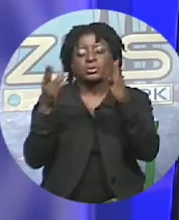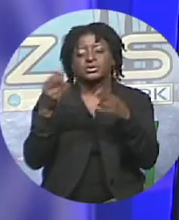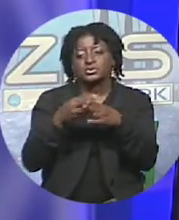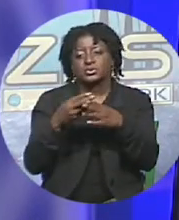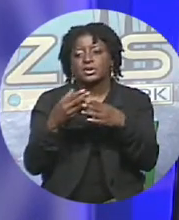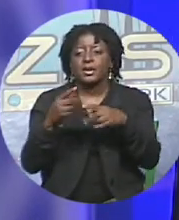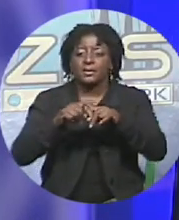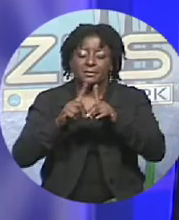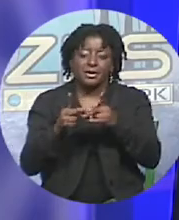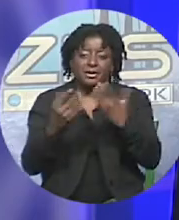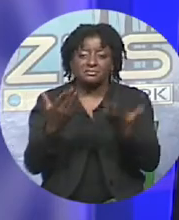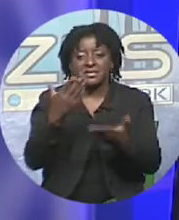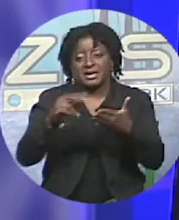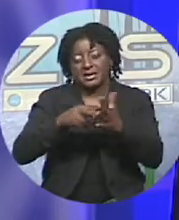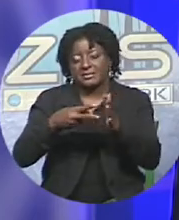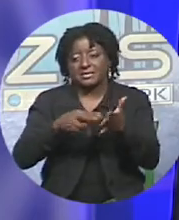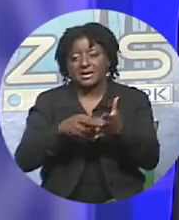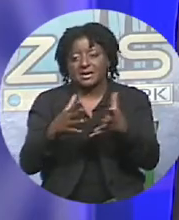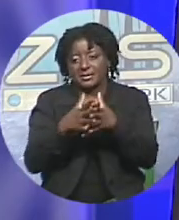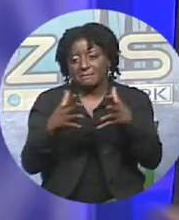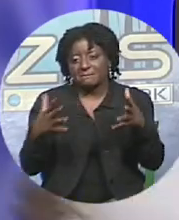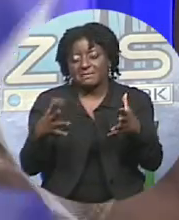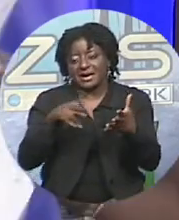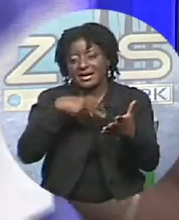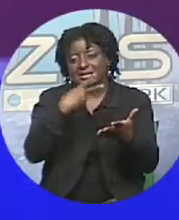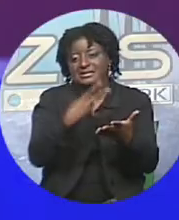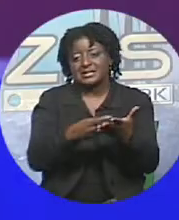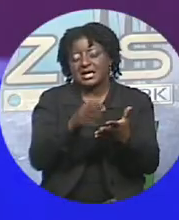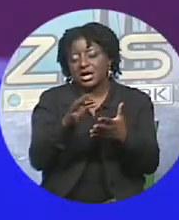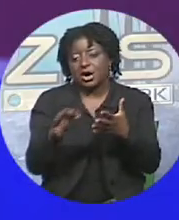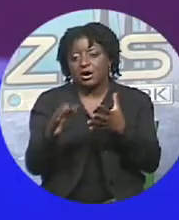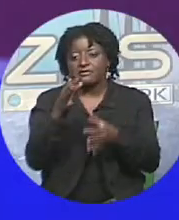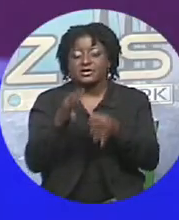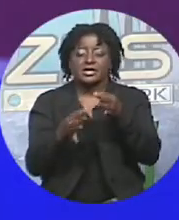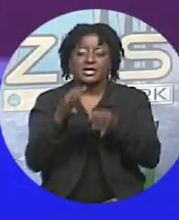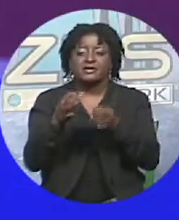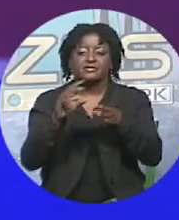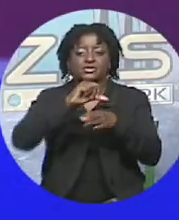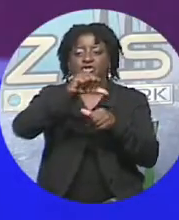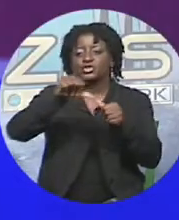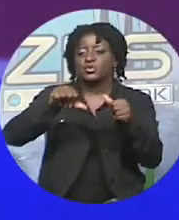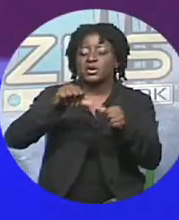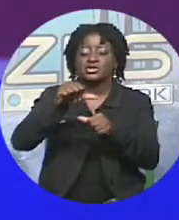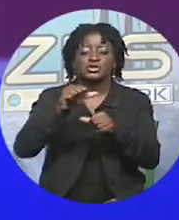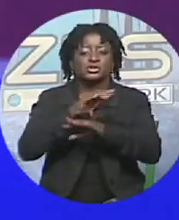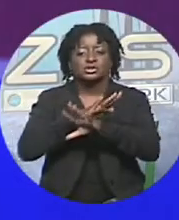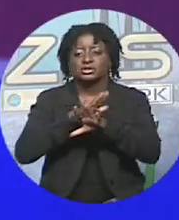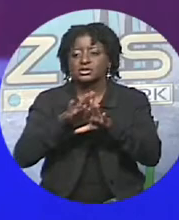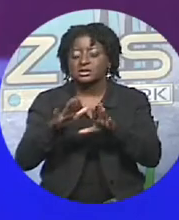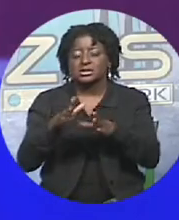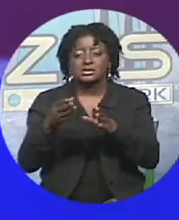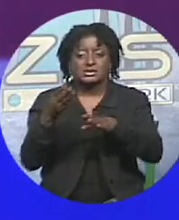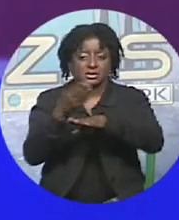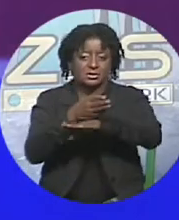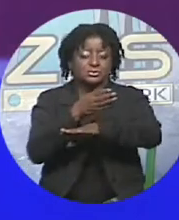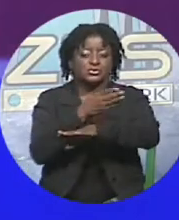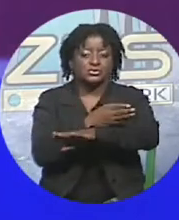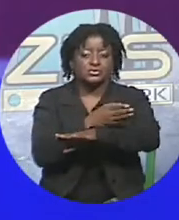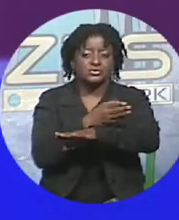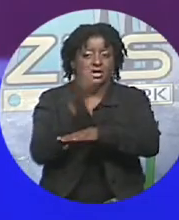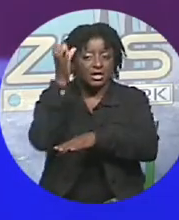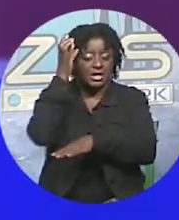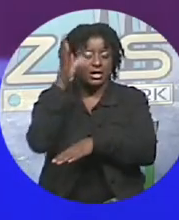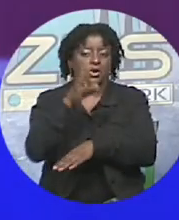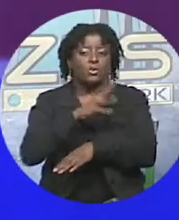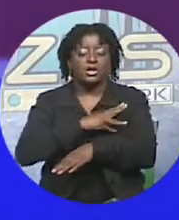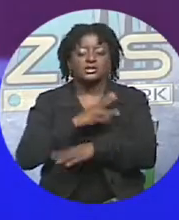layoffs at some point should the situation not improve. Our Clint Watson has been following this story since it broke this afternoon. He joins